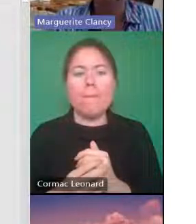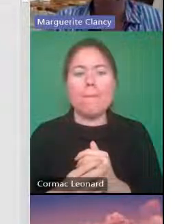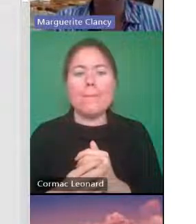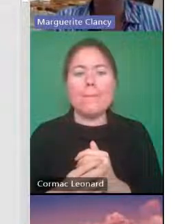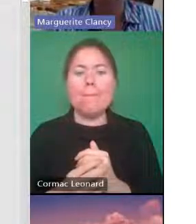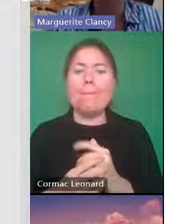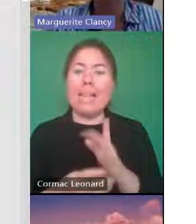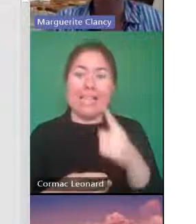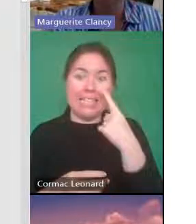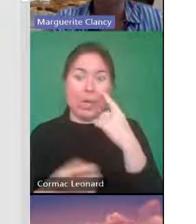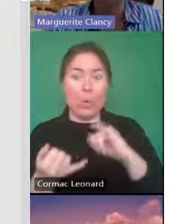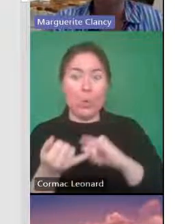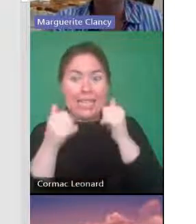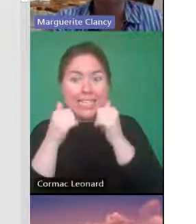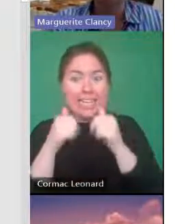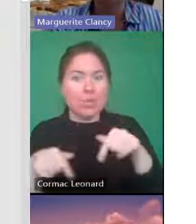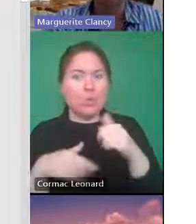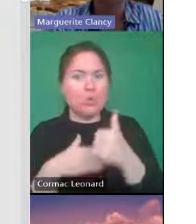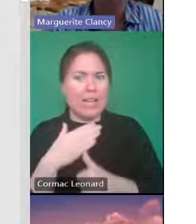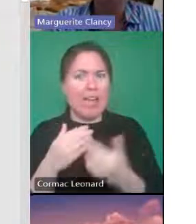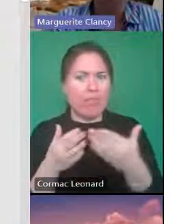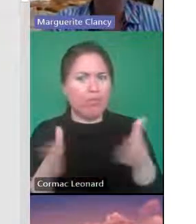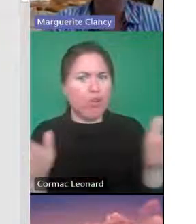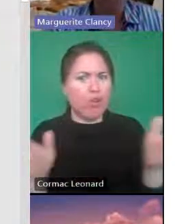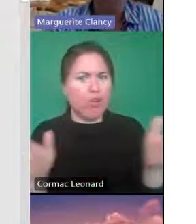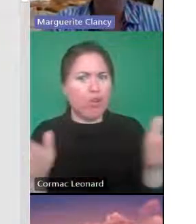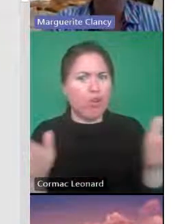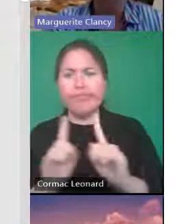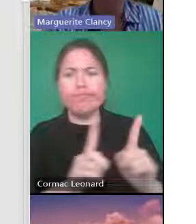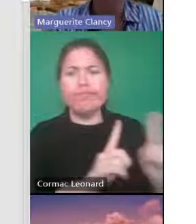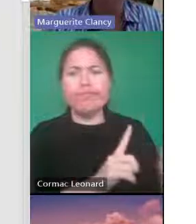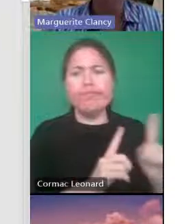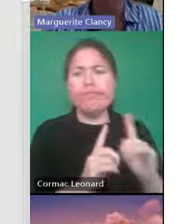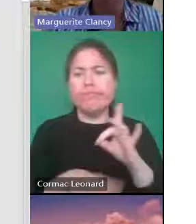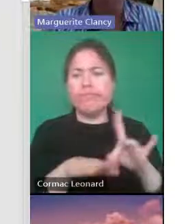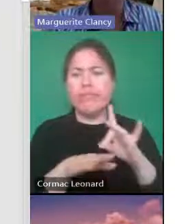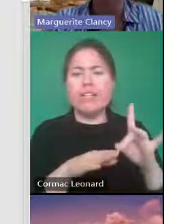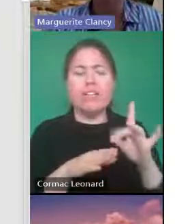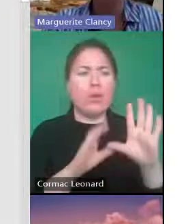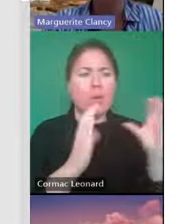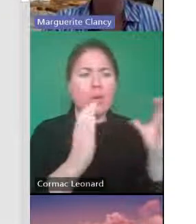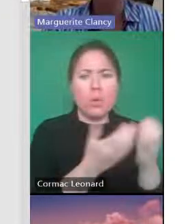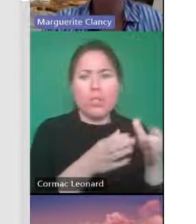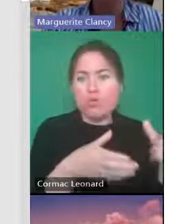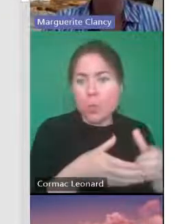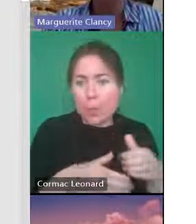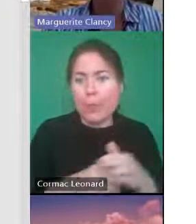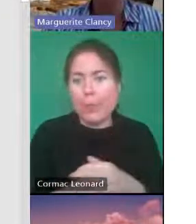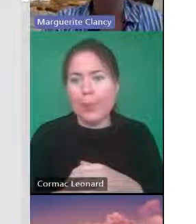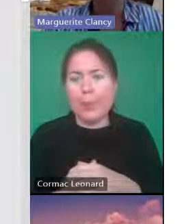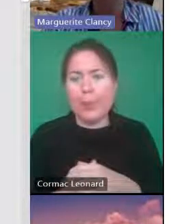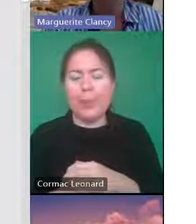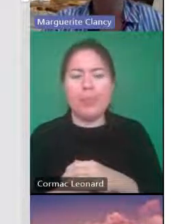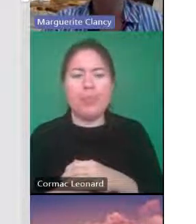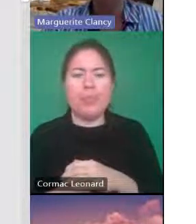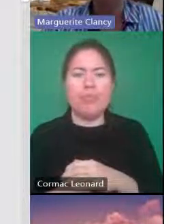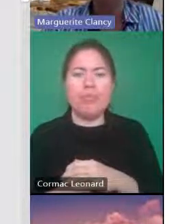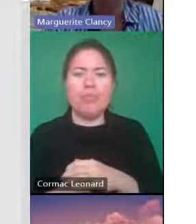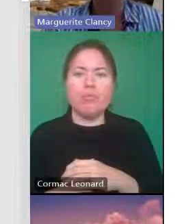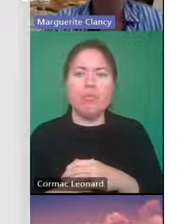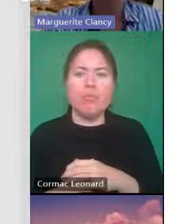very broad, and we have people across many different community groups that are involved. So we will